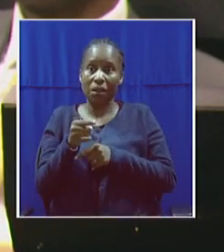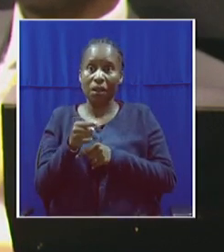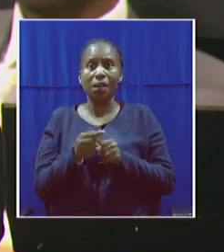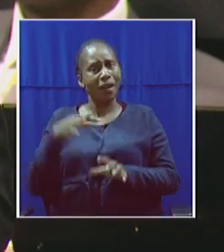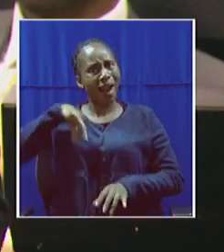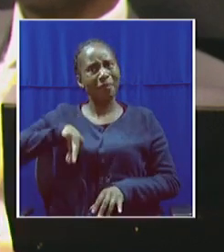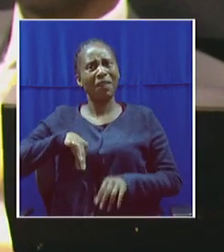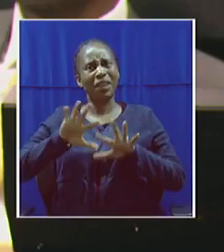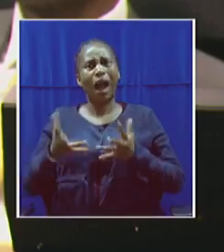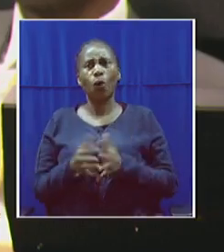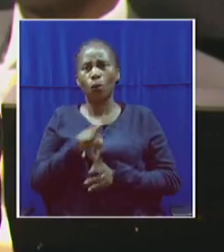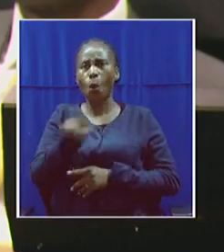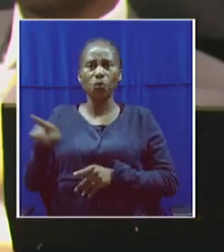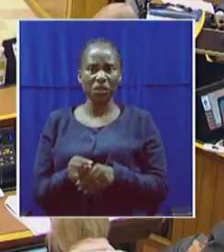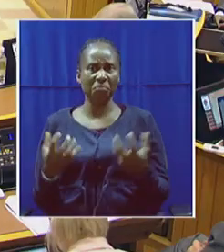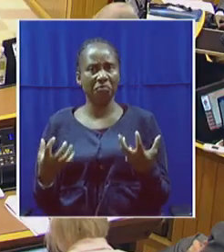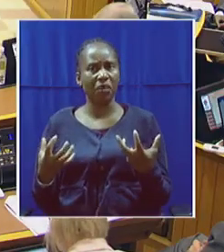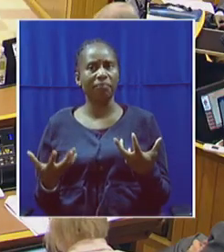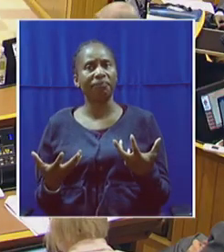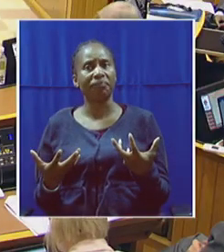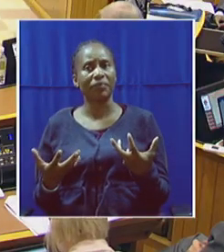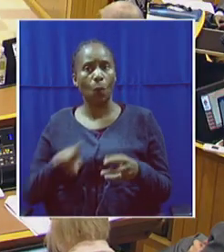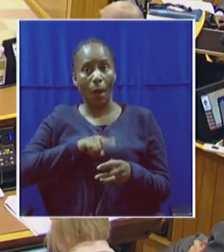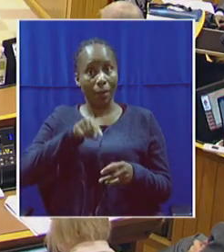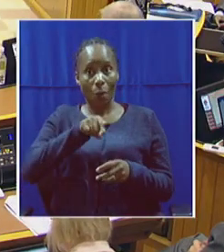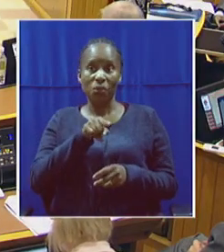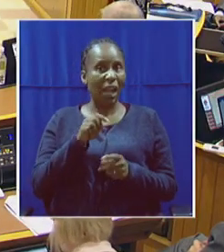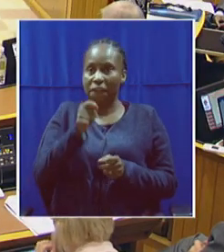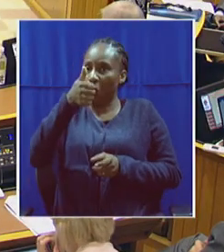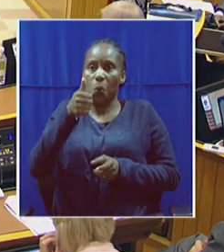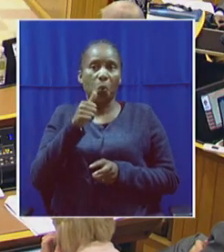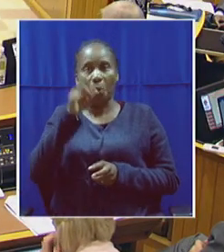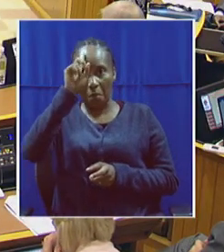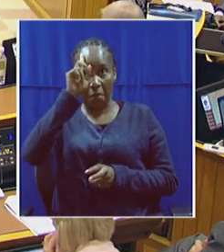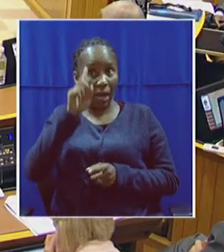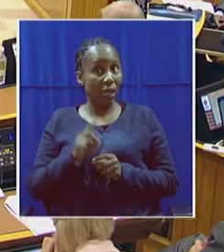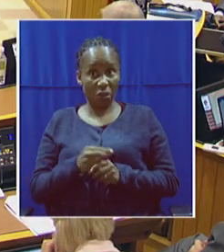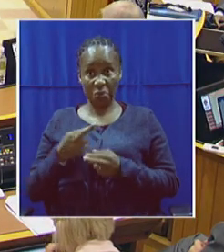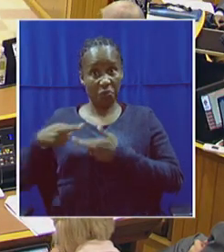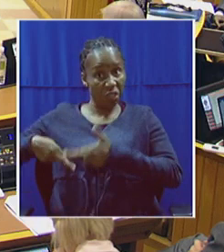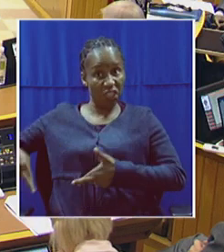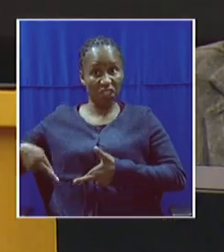from these amendments thank you thank you honorable member Minister